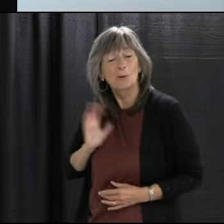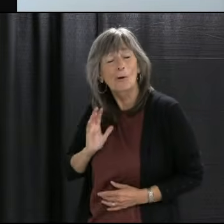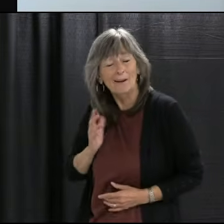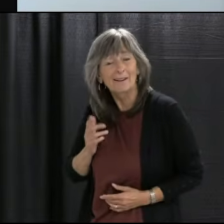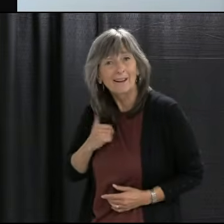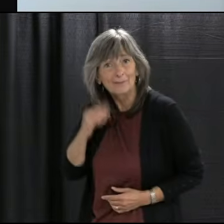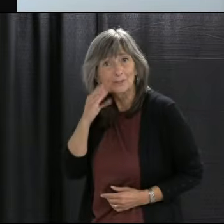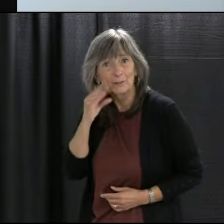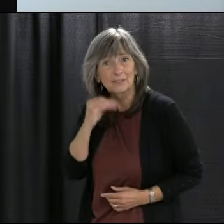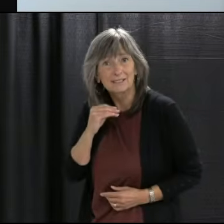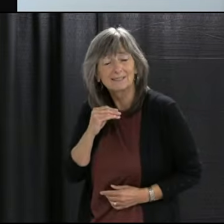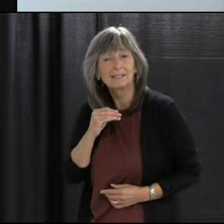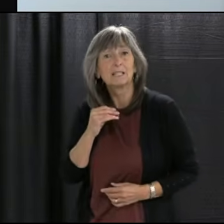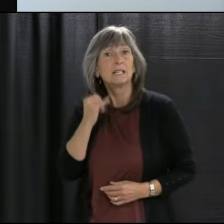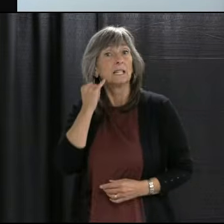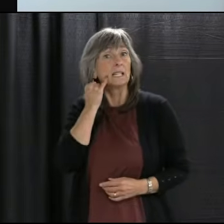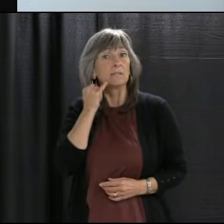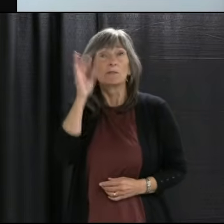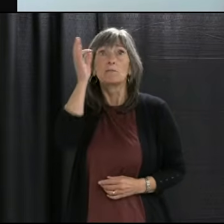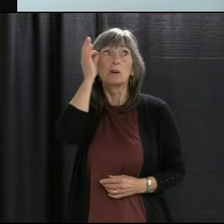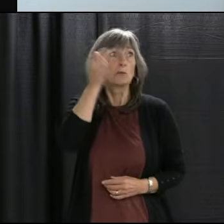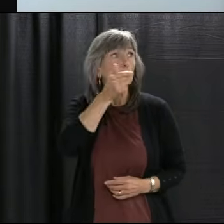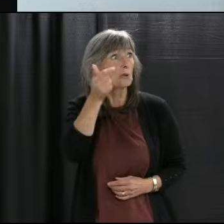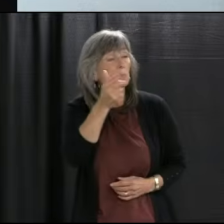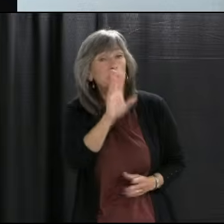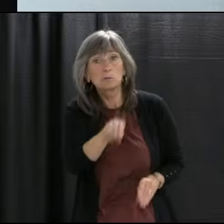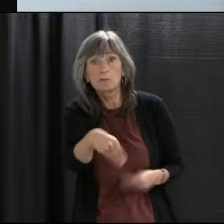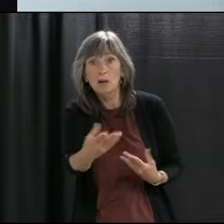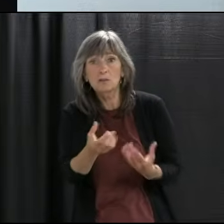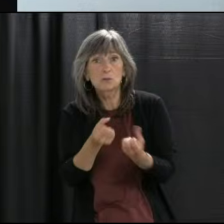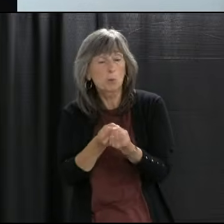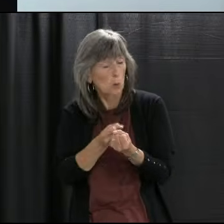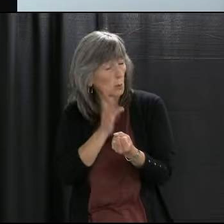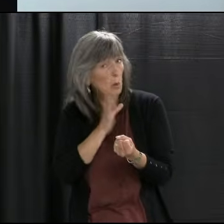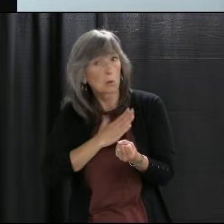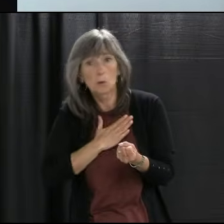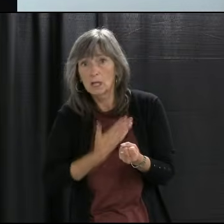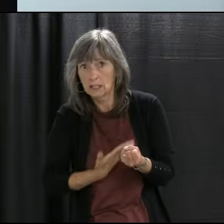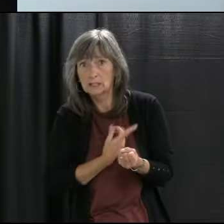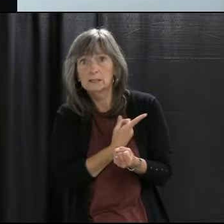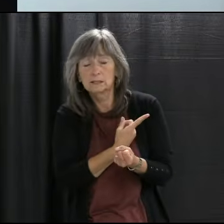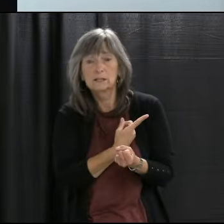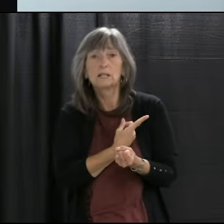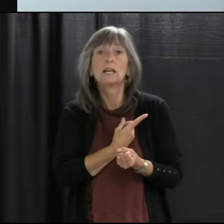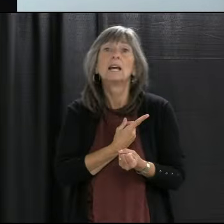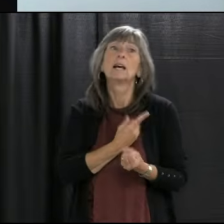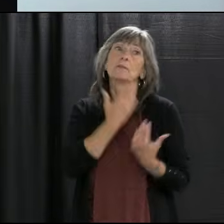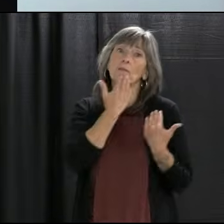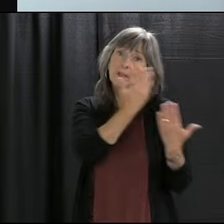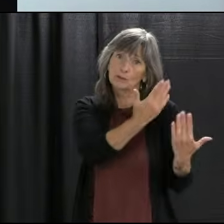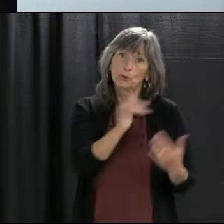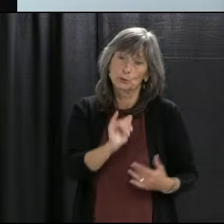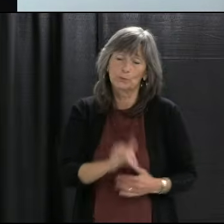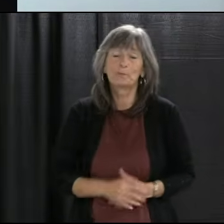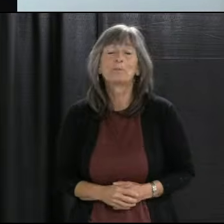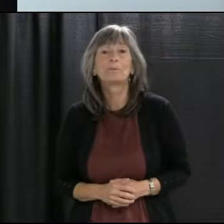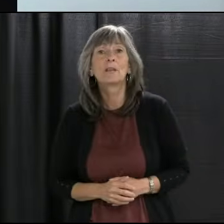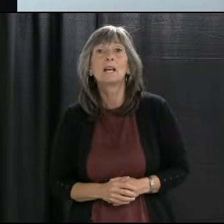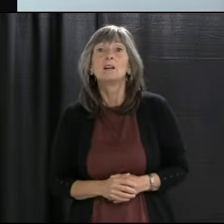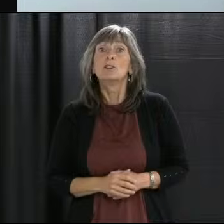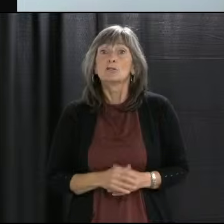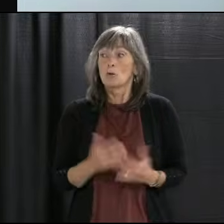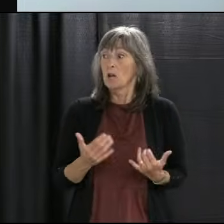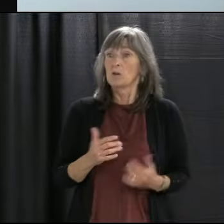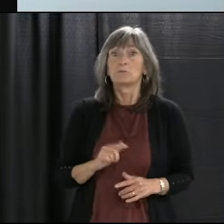any support that the federal government can provide, they have certainly been willing to do so, and I thank them for that too. So with that, Premier,